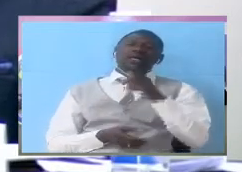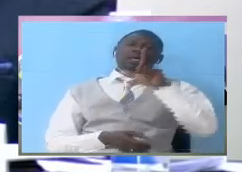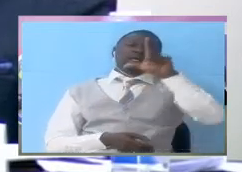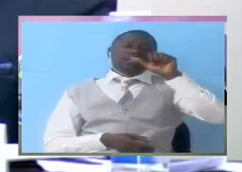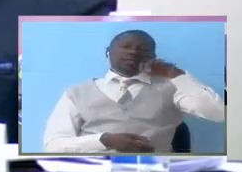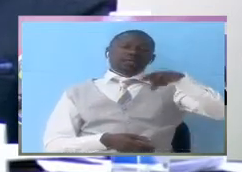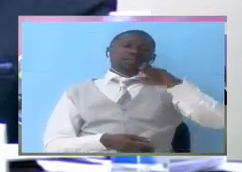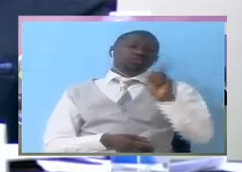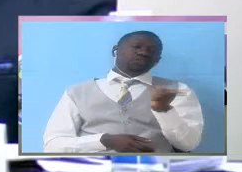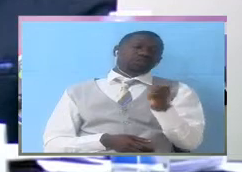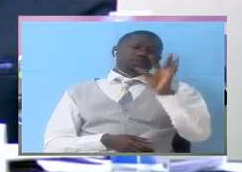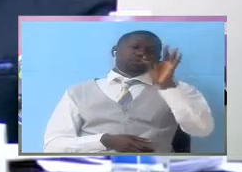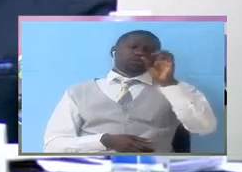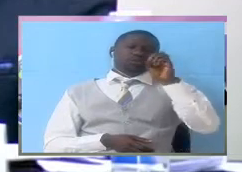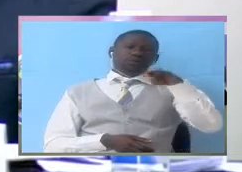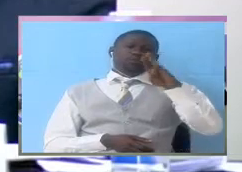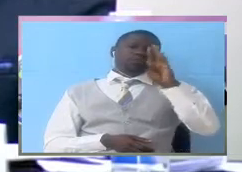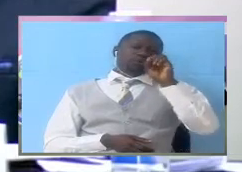That is